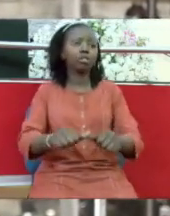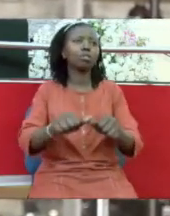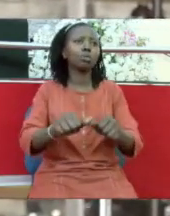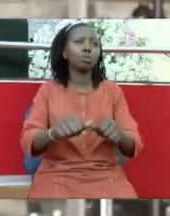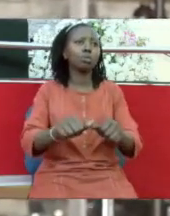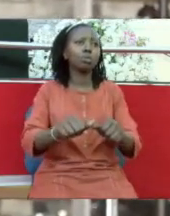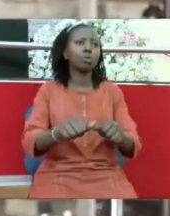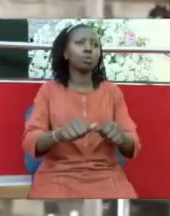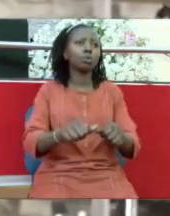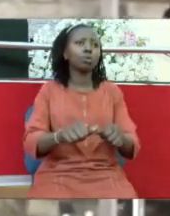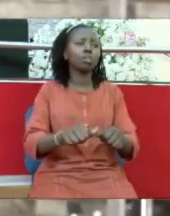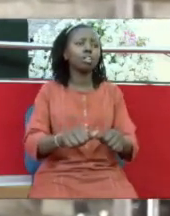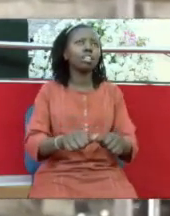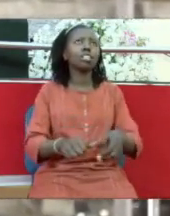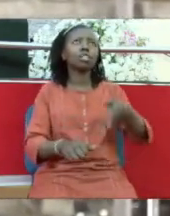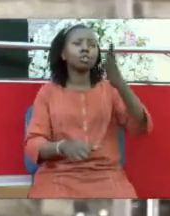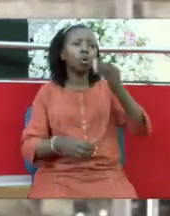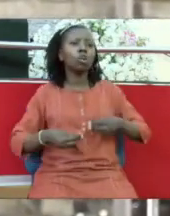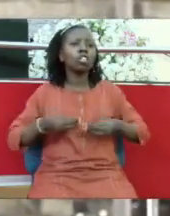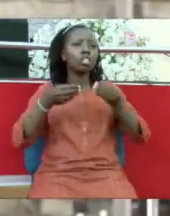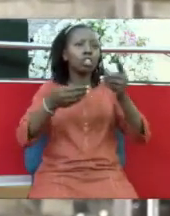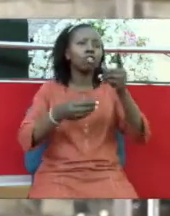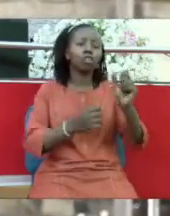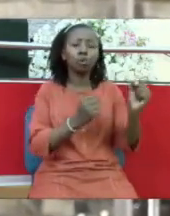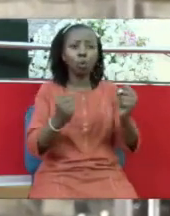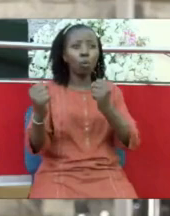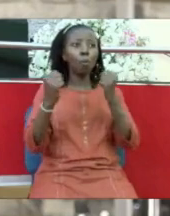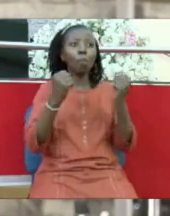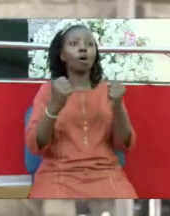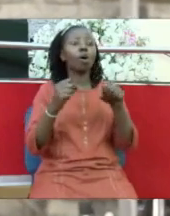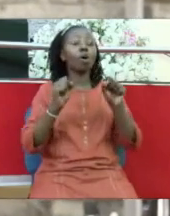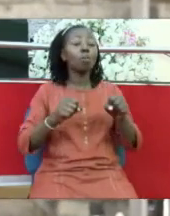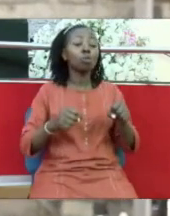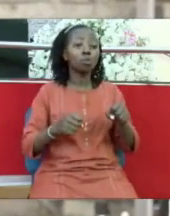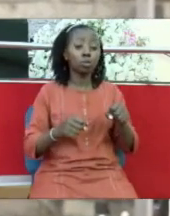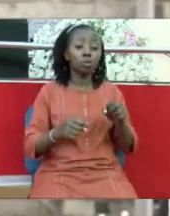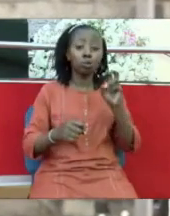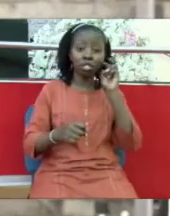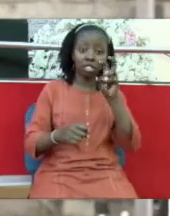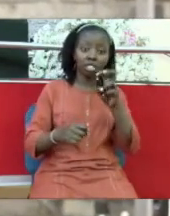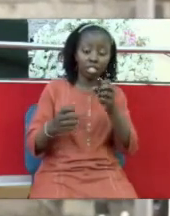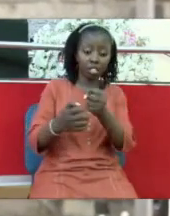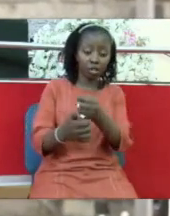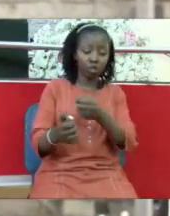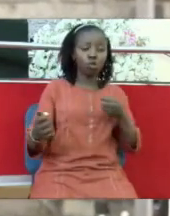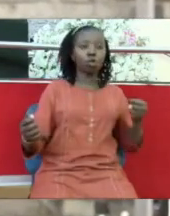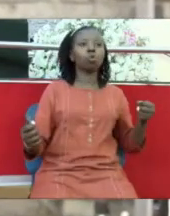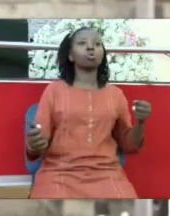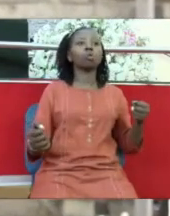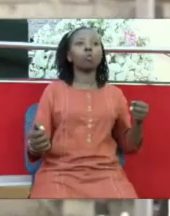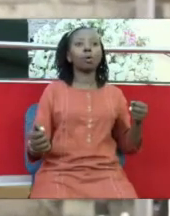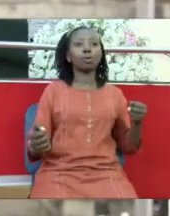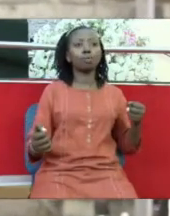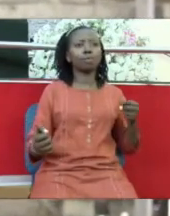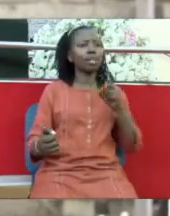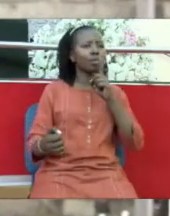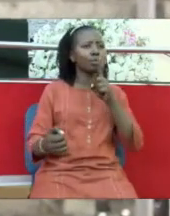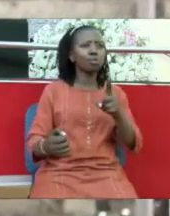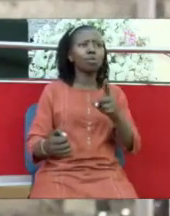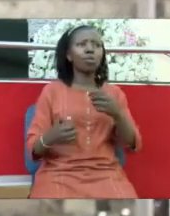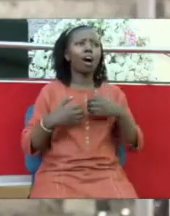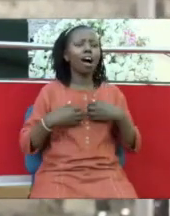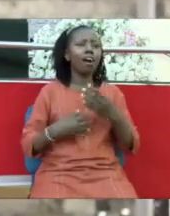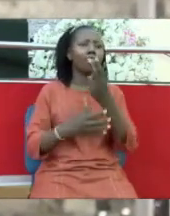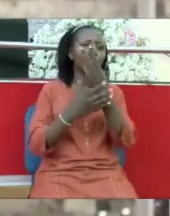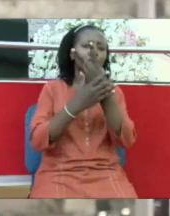already equipped by God, you will find that doors will start moving out. So there is always these two sides to